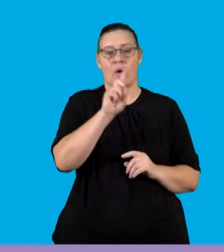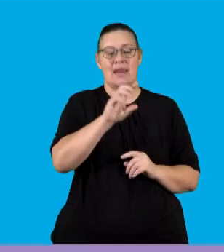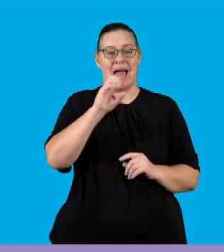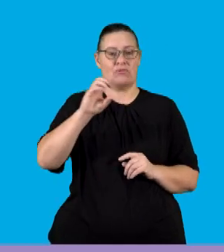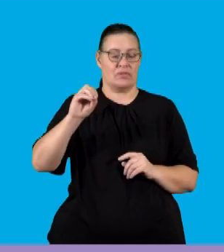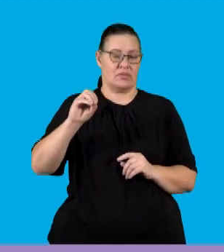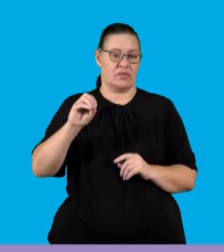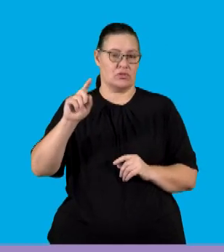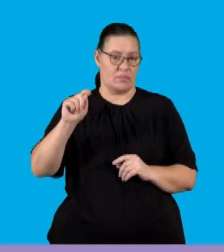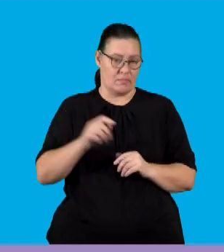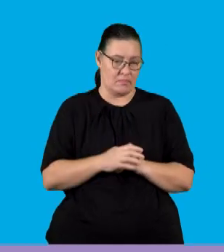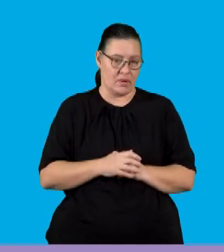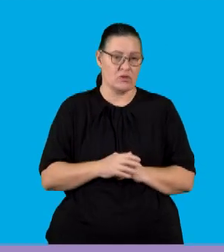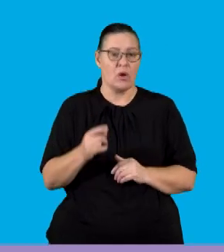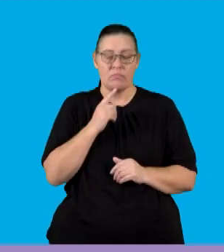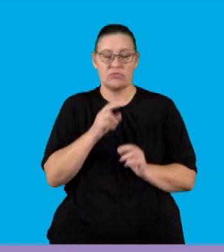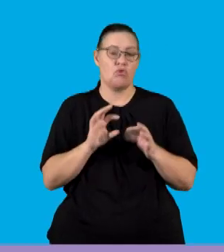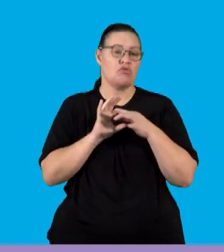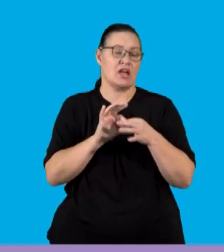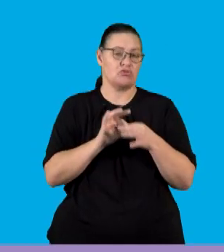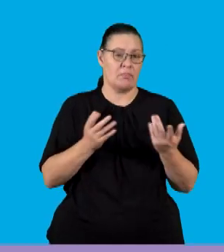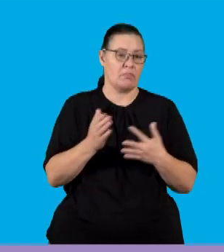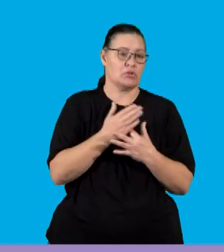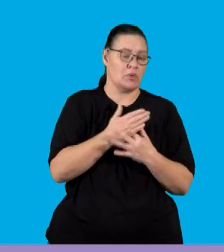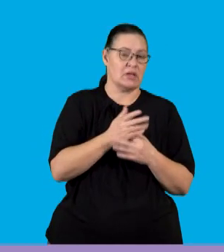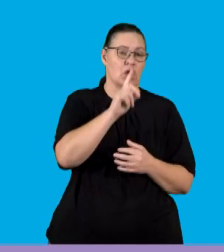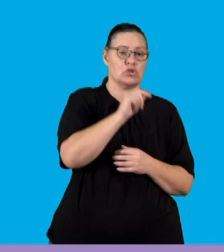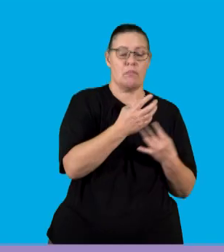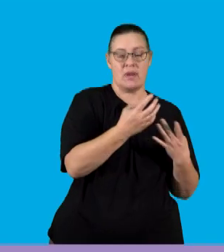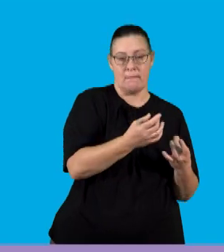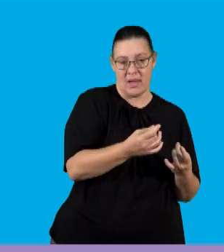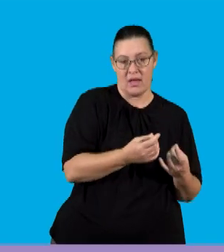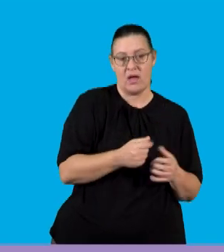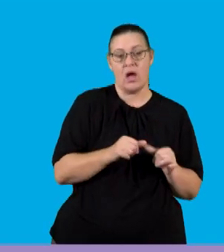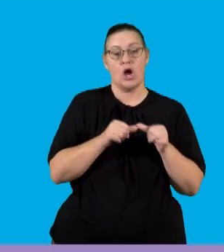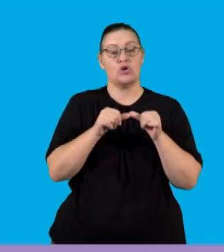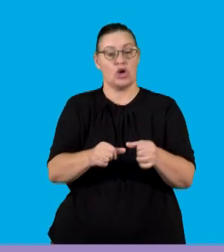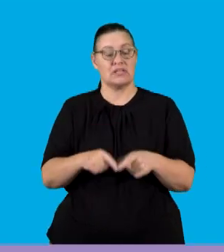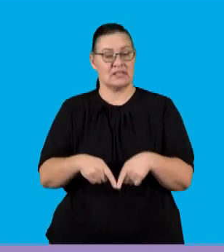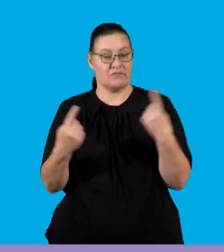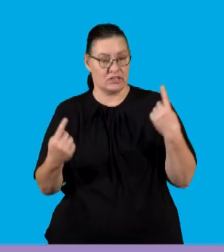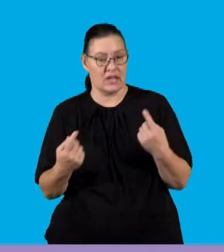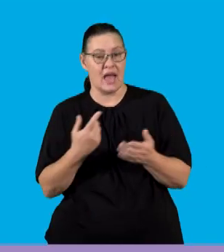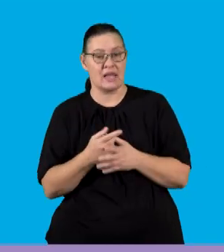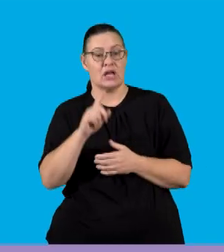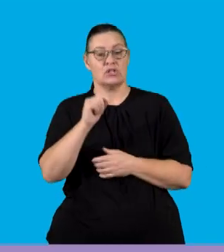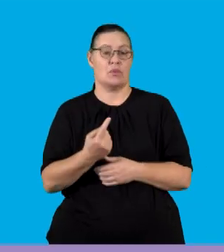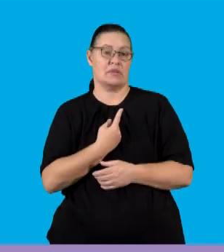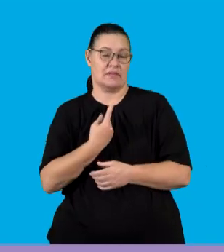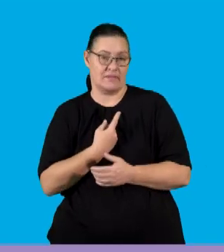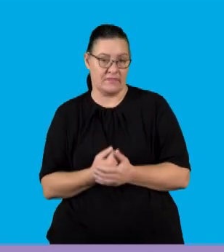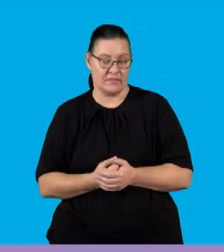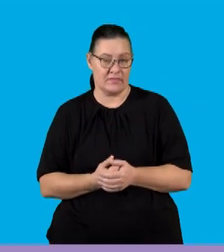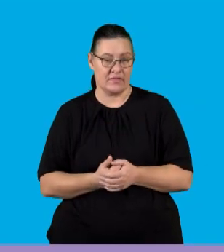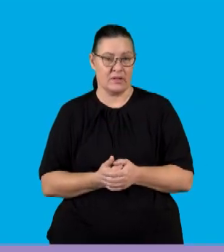the 100th term? Now you have to ask yourself, what is the relationship between the term number, the constant difference, and the